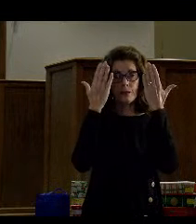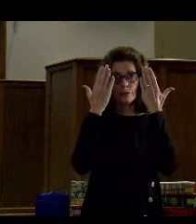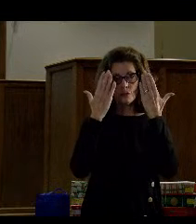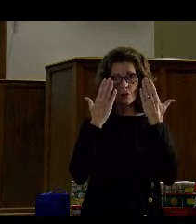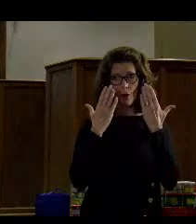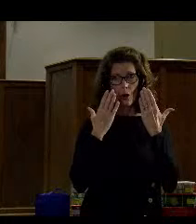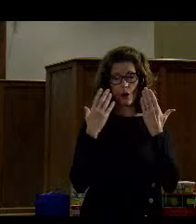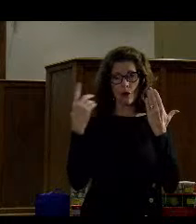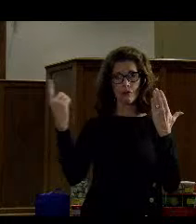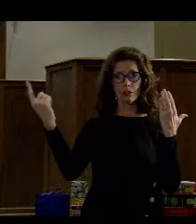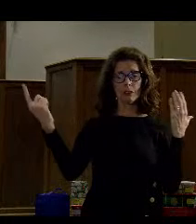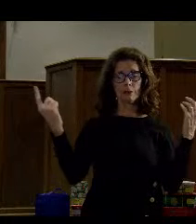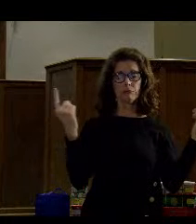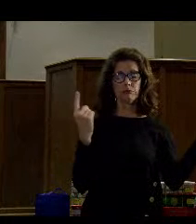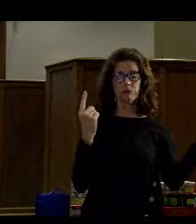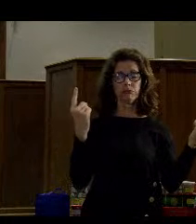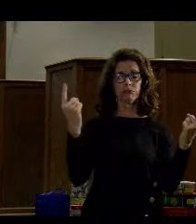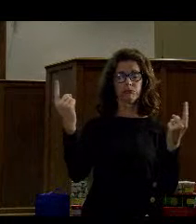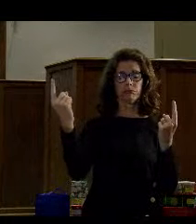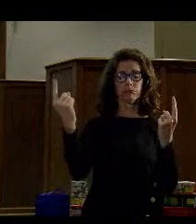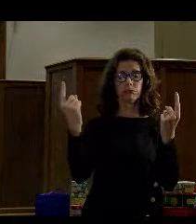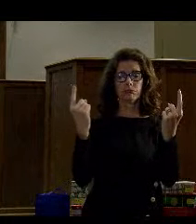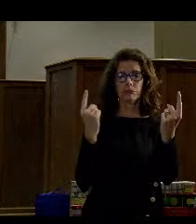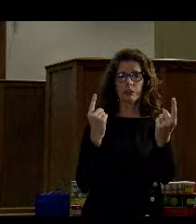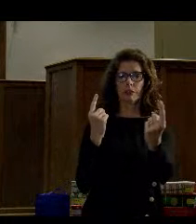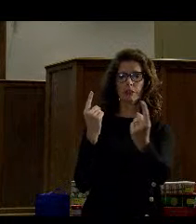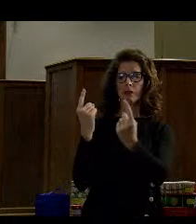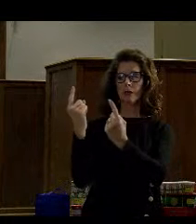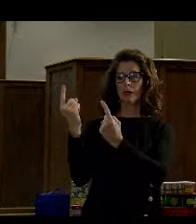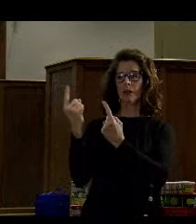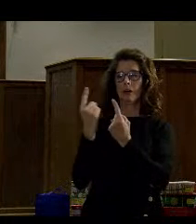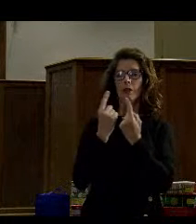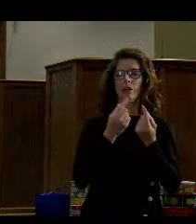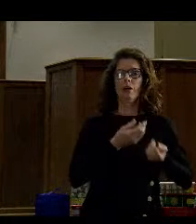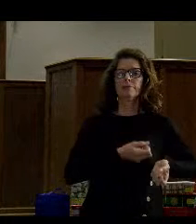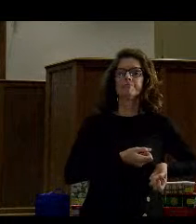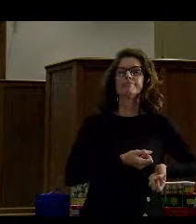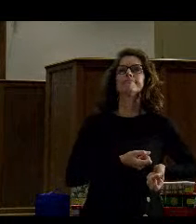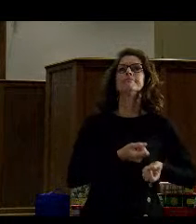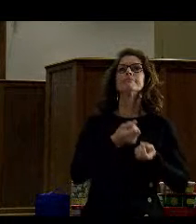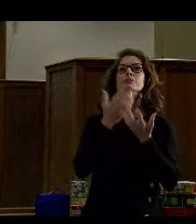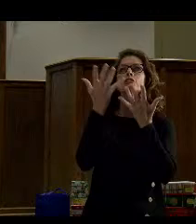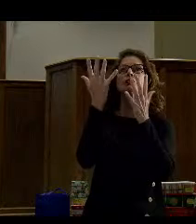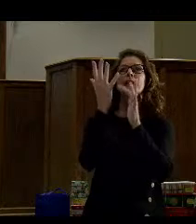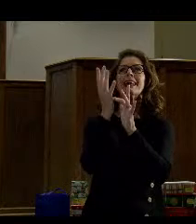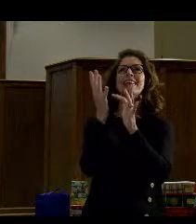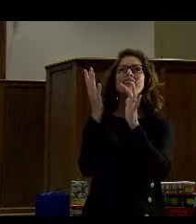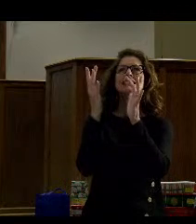sorrow surging round. On Jesus,